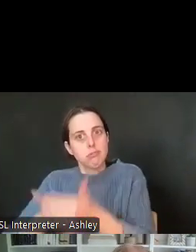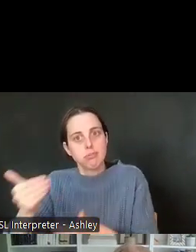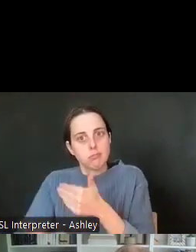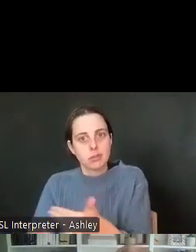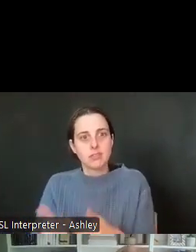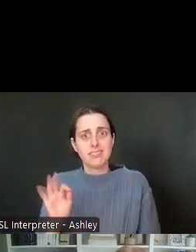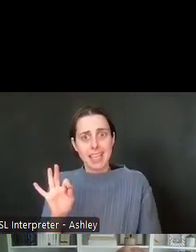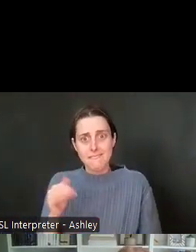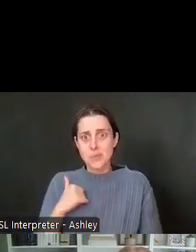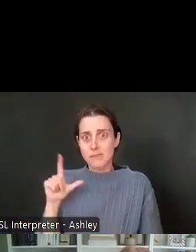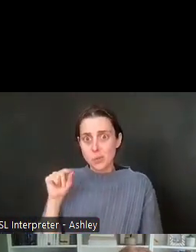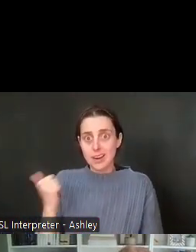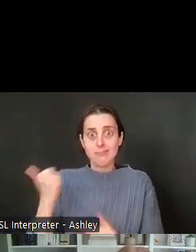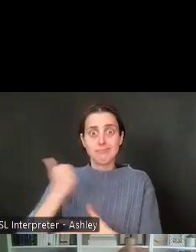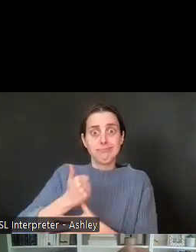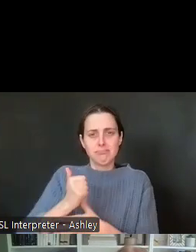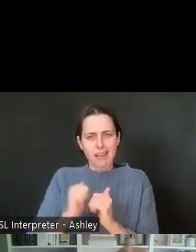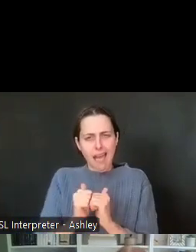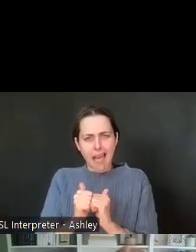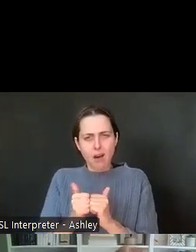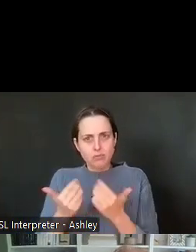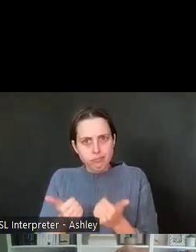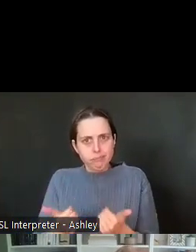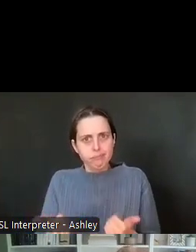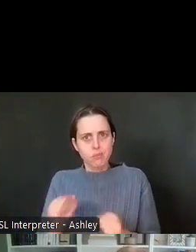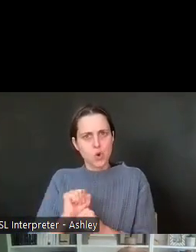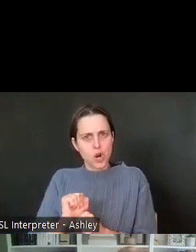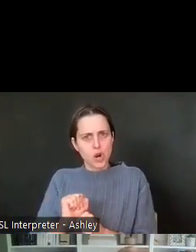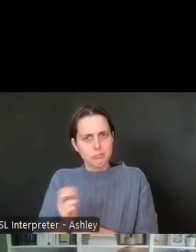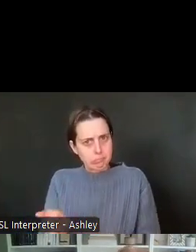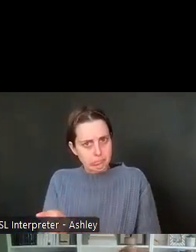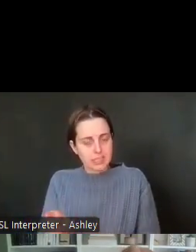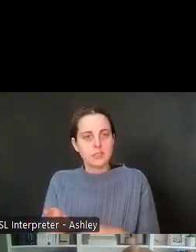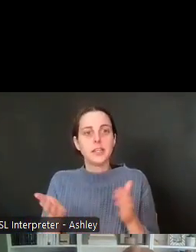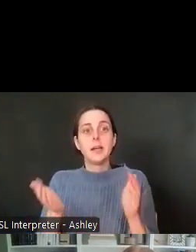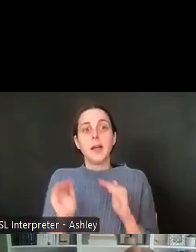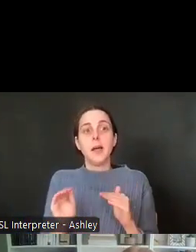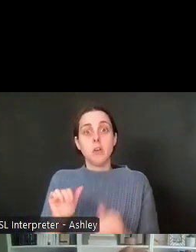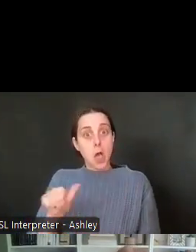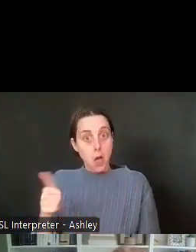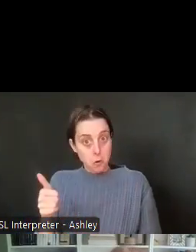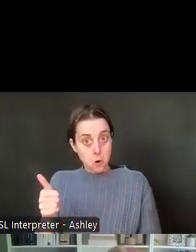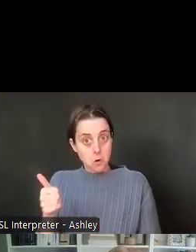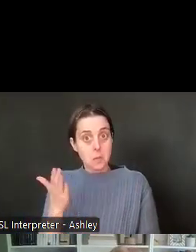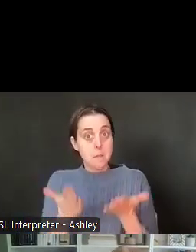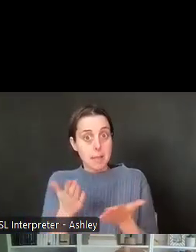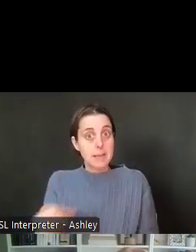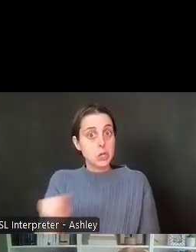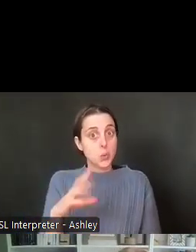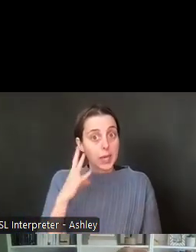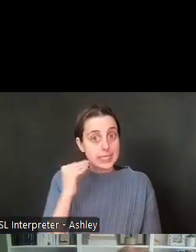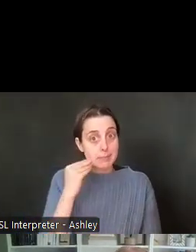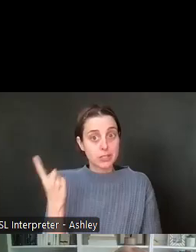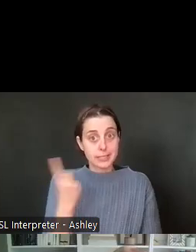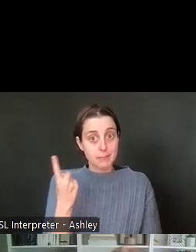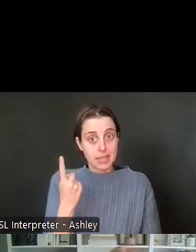was other, because you may have a boundary that I haven't thought of. You might have a boundary that hasn't shown up in the